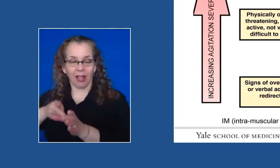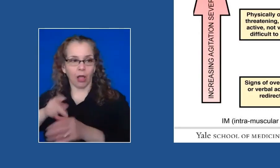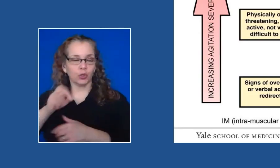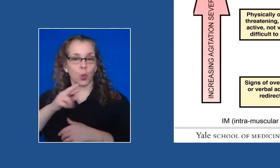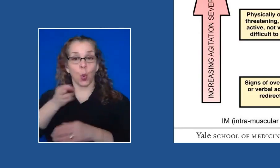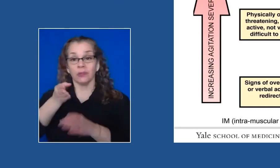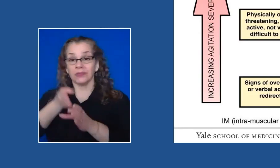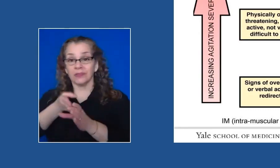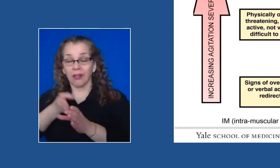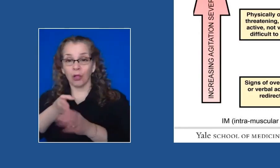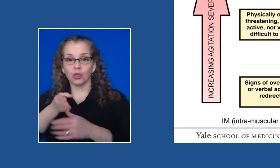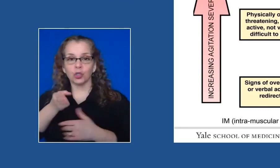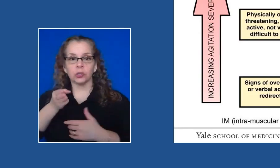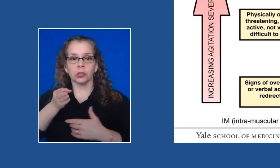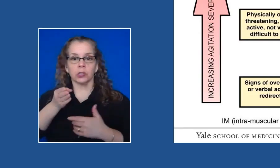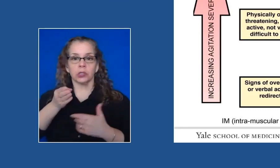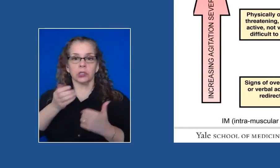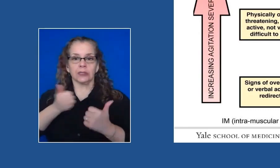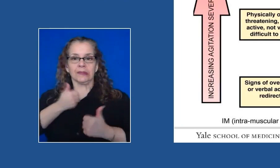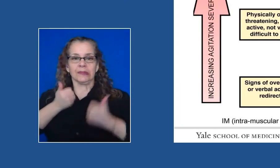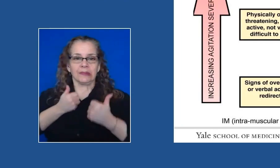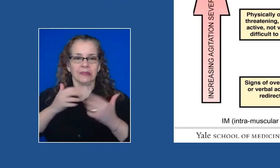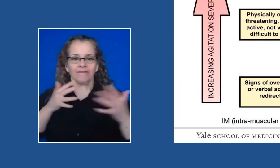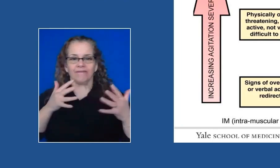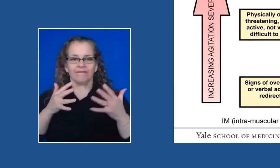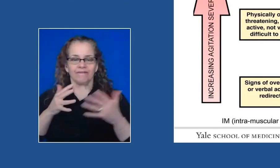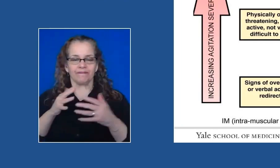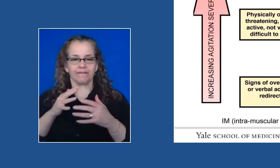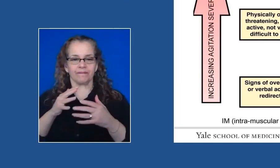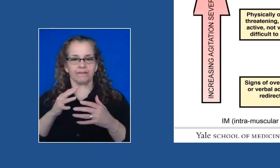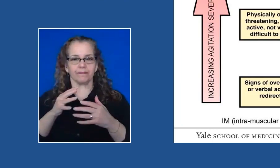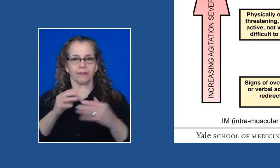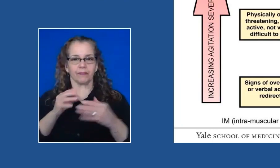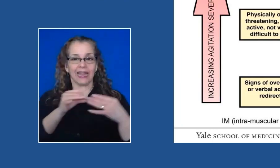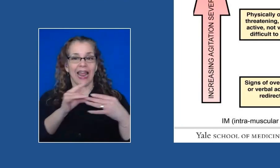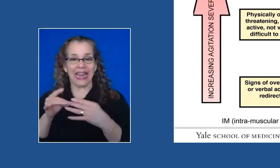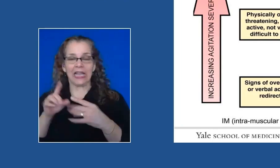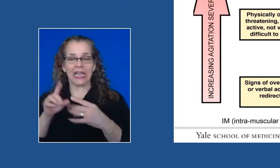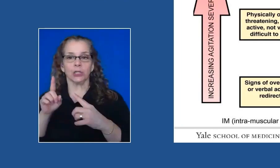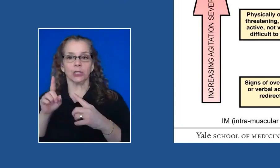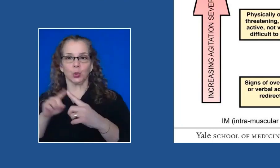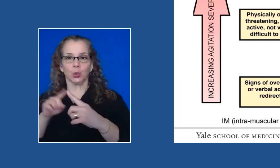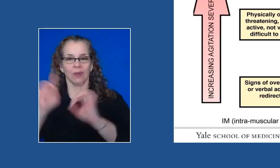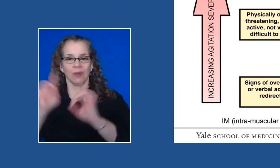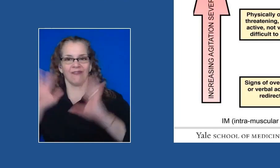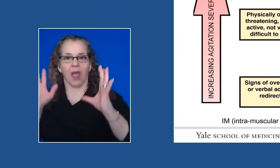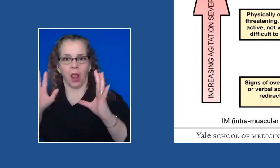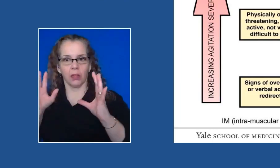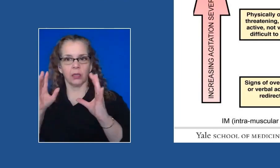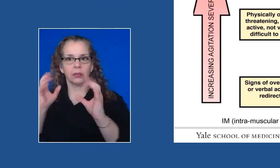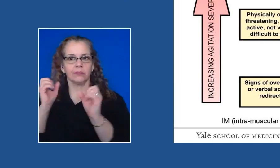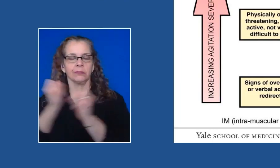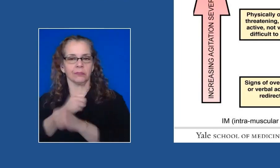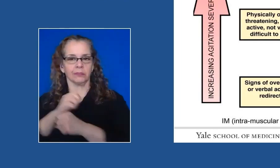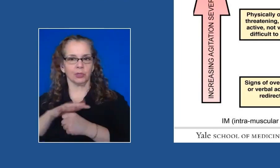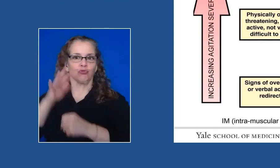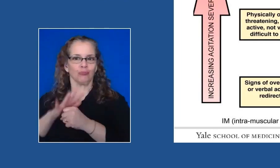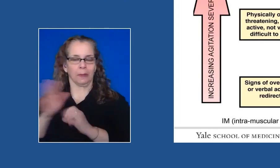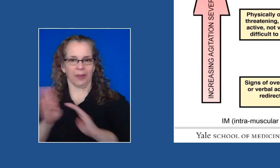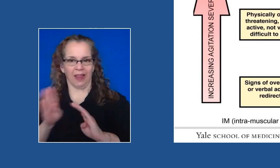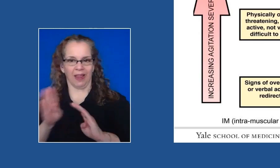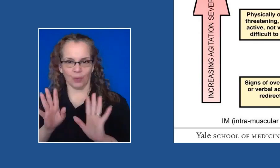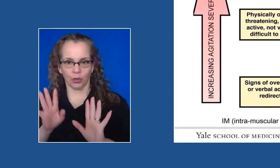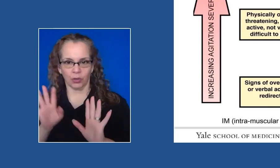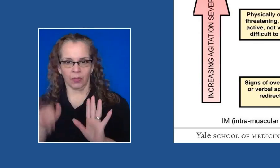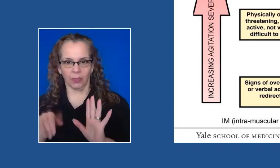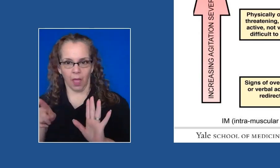agitated or physically agitated that leads to aggressive or violent behavior. And what we have found in our research